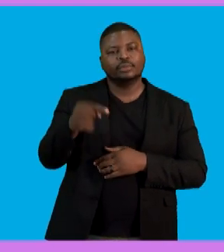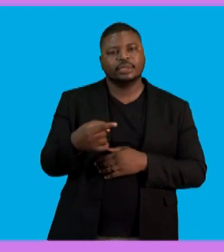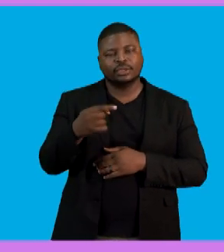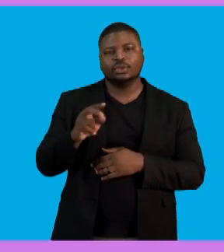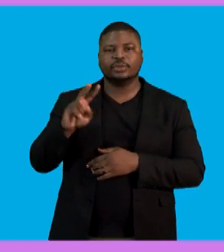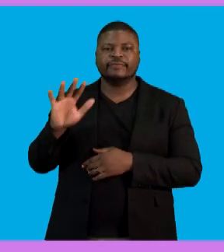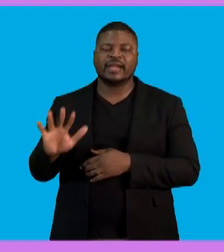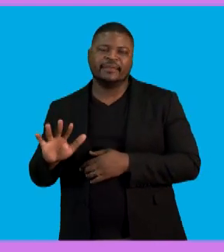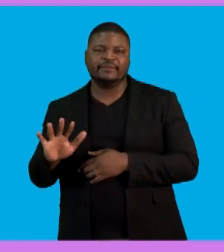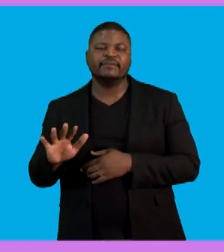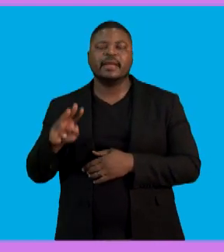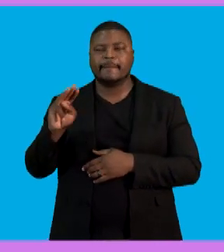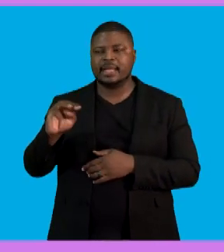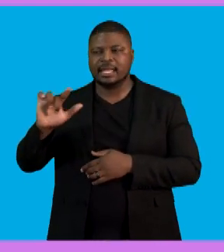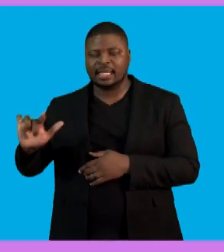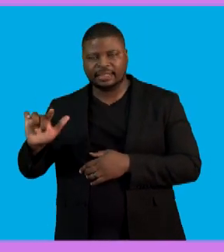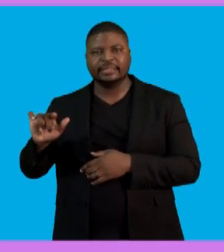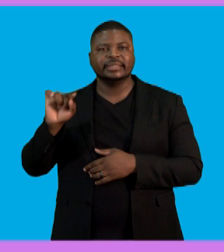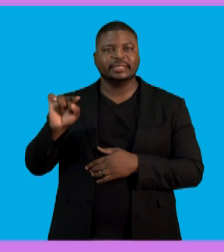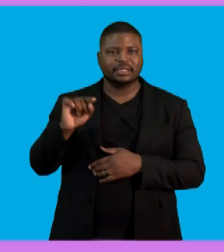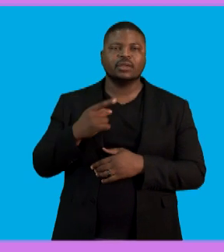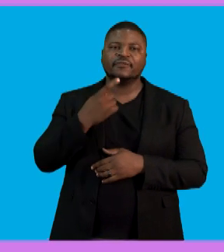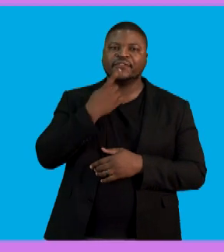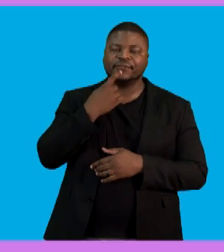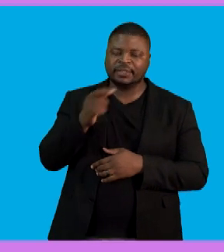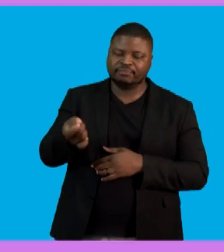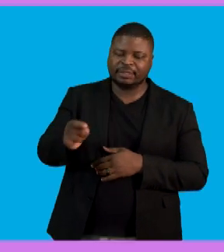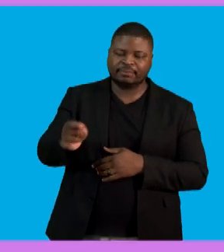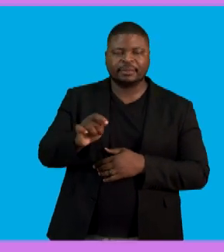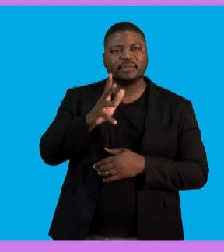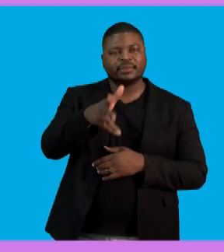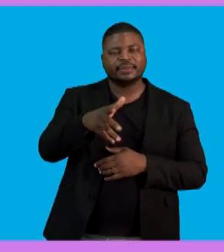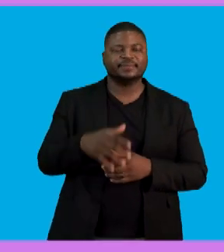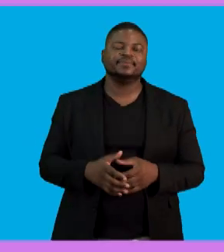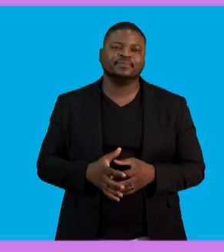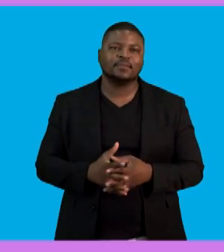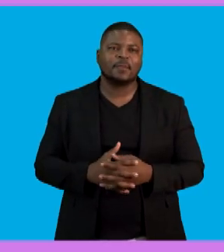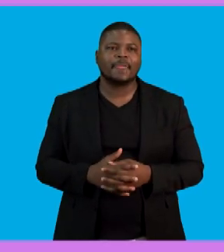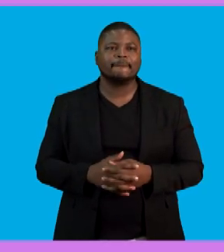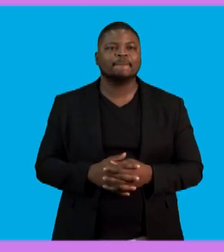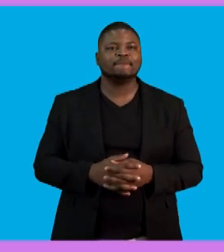of this 5 milliliters. So it's 2.5 milliliters of salt that will be needed.